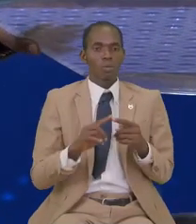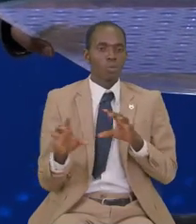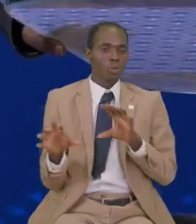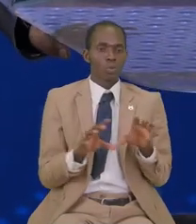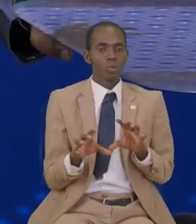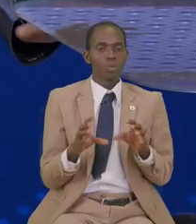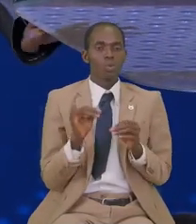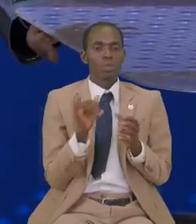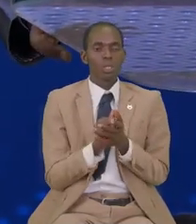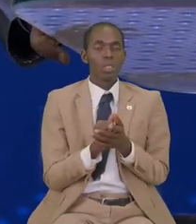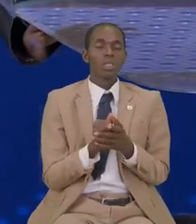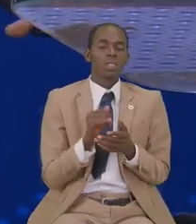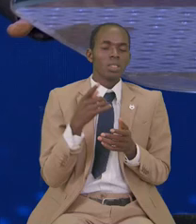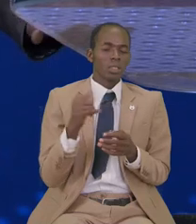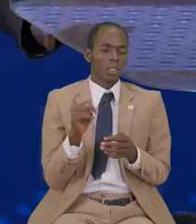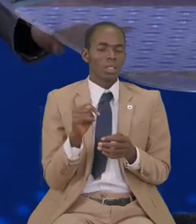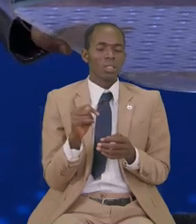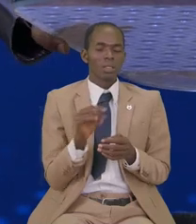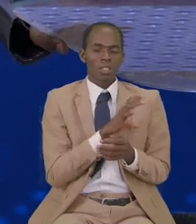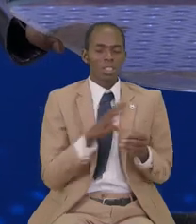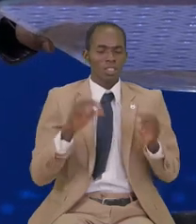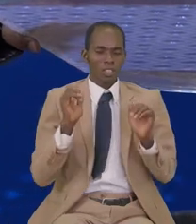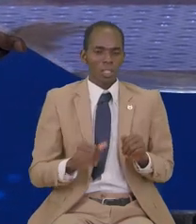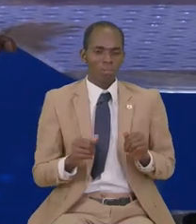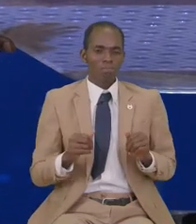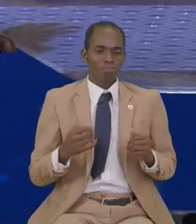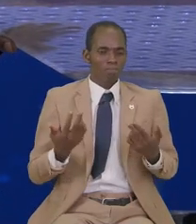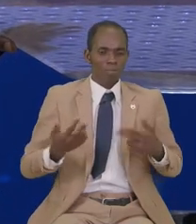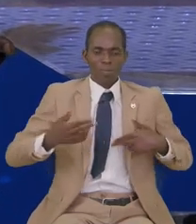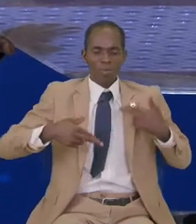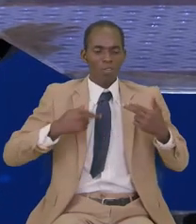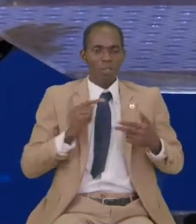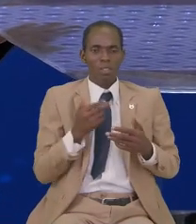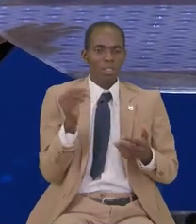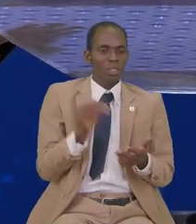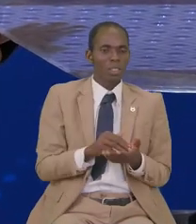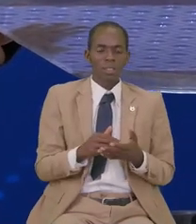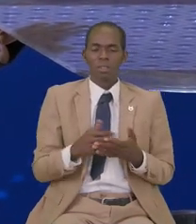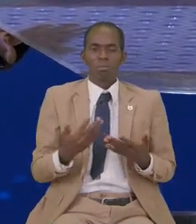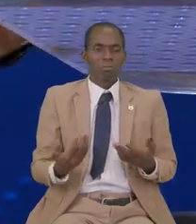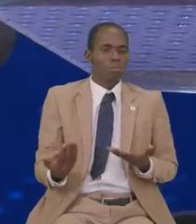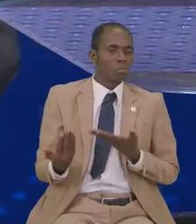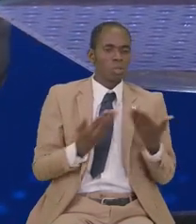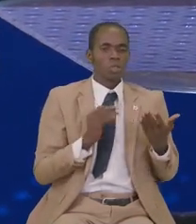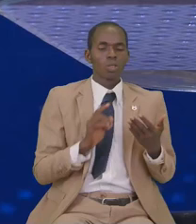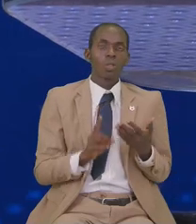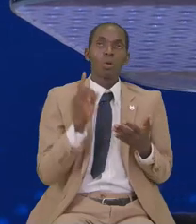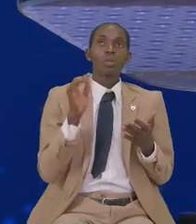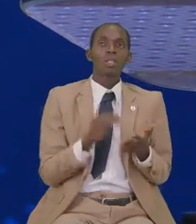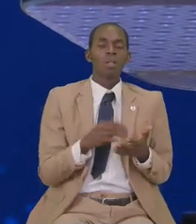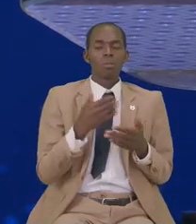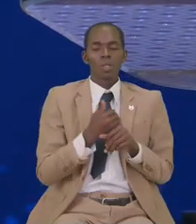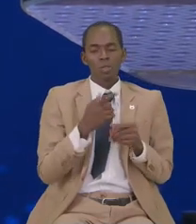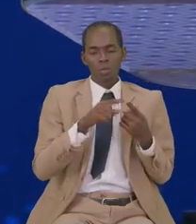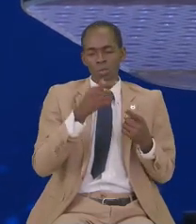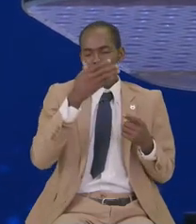that he can revive us again, he can renew us again. All those past things, he wants to